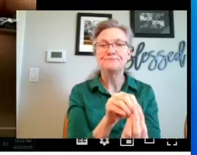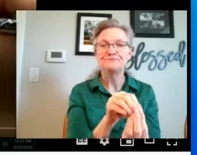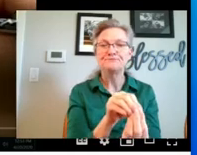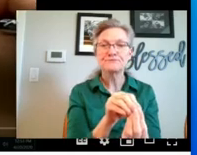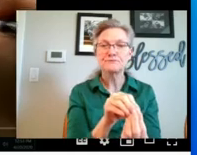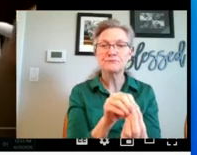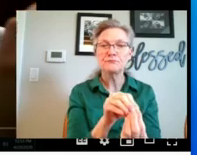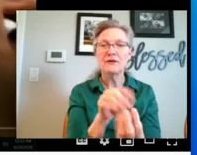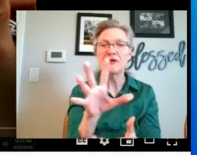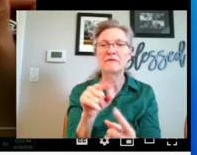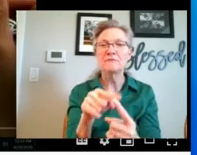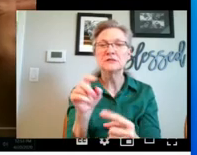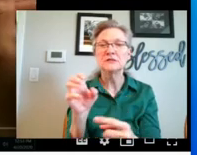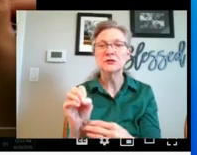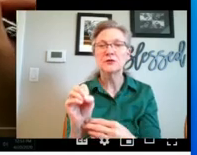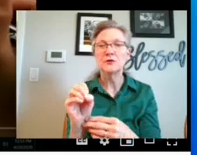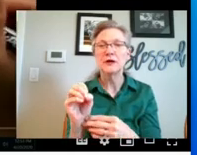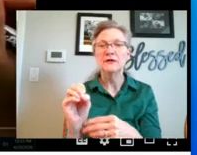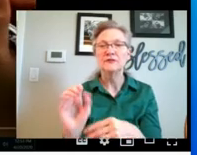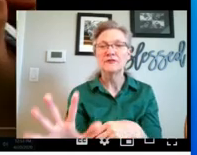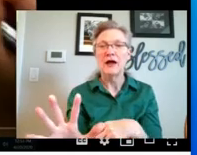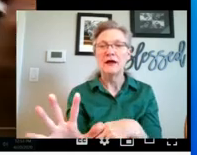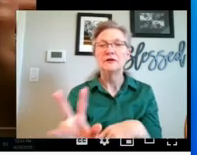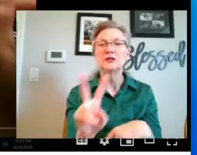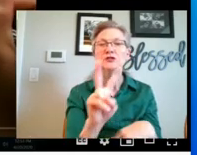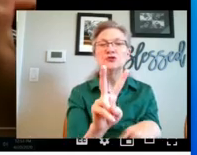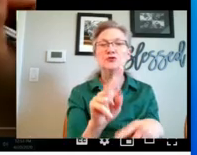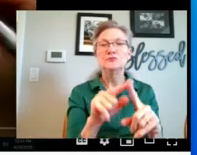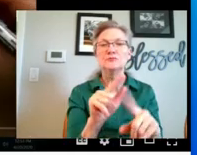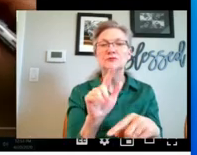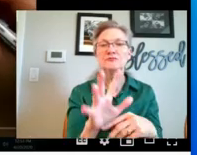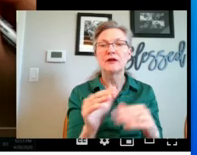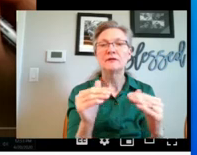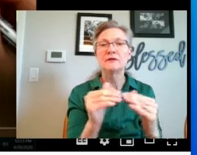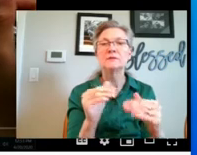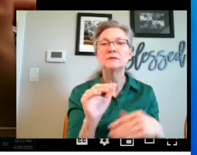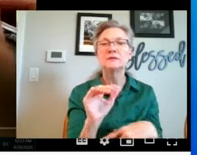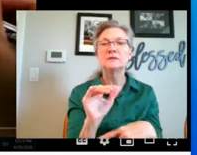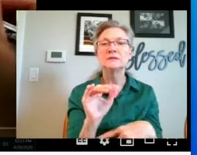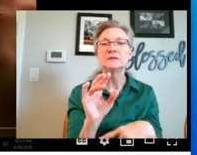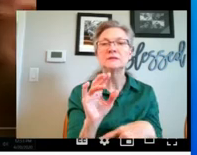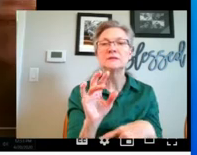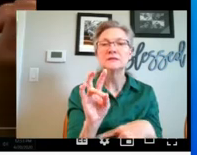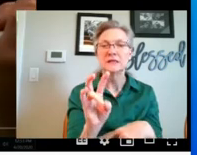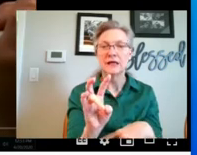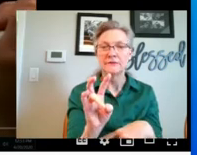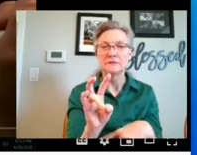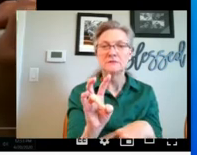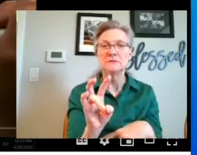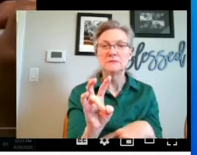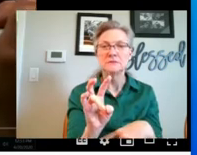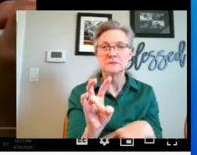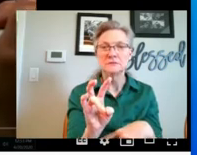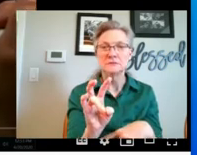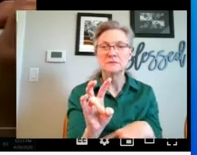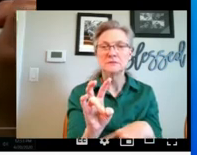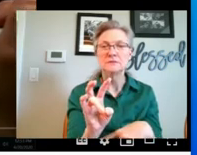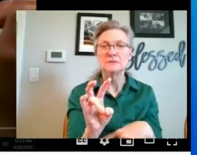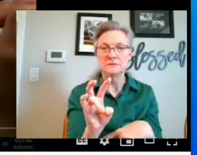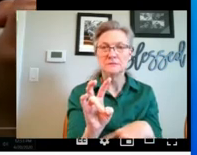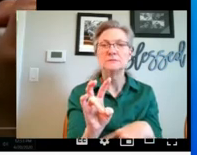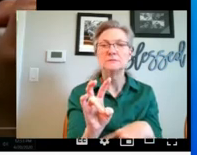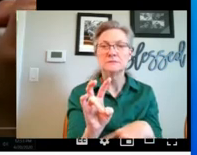So if I add those up, I get 5 and over here. 5 plus 0 is 5,